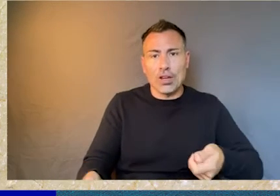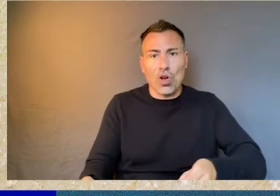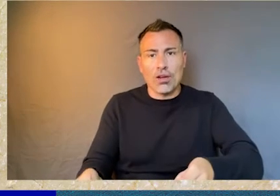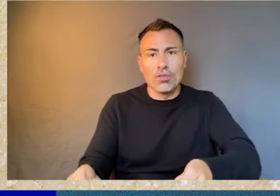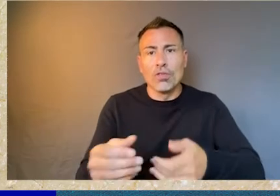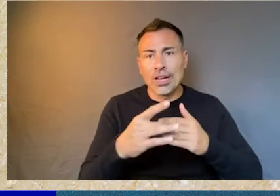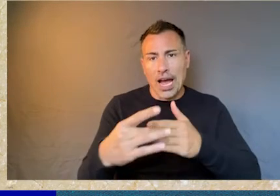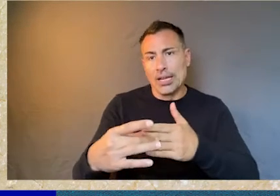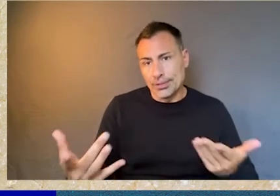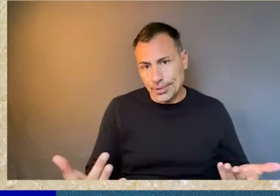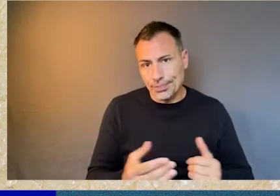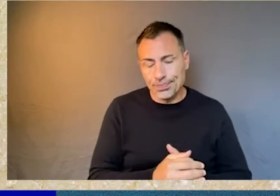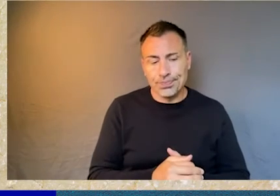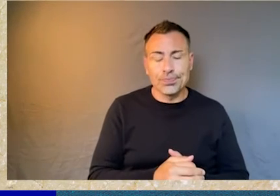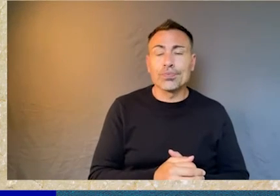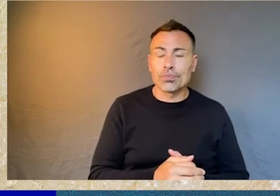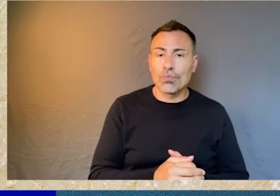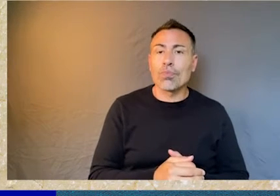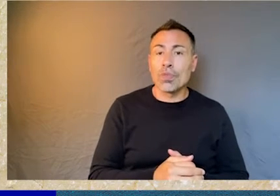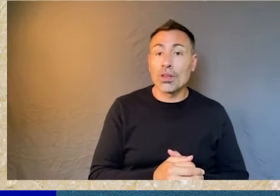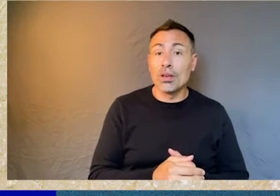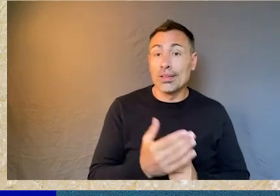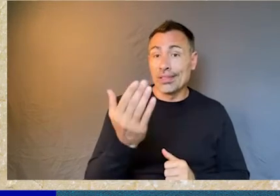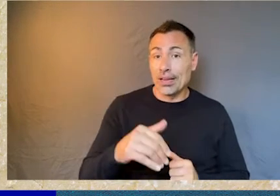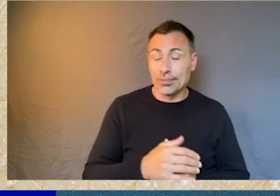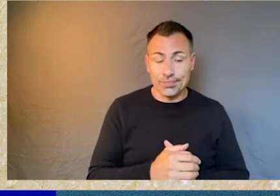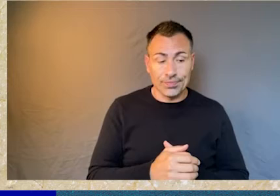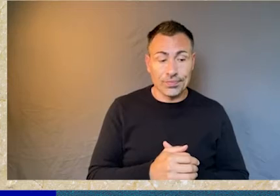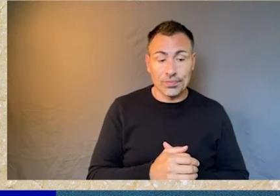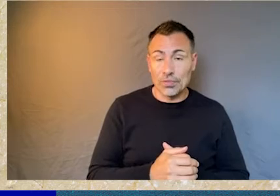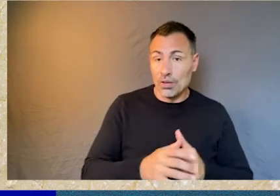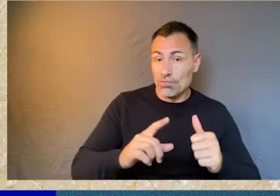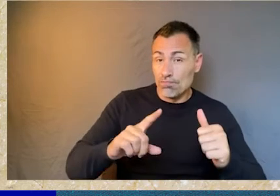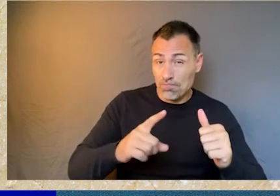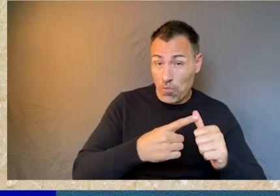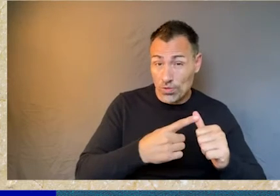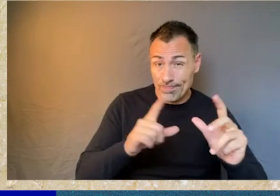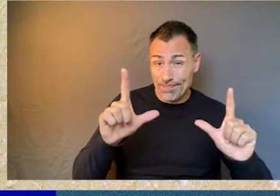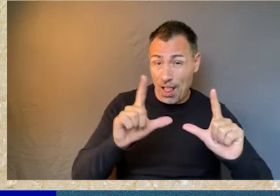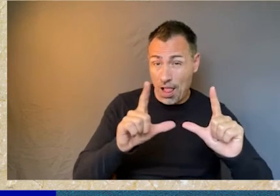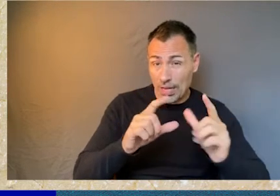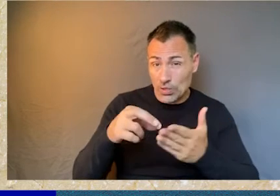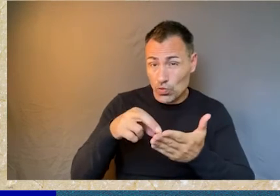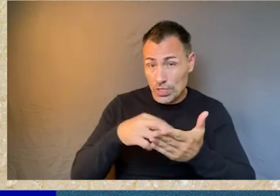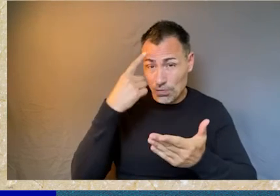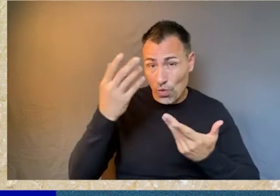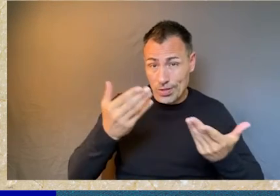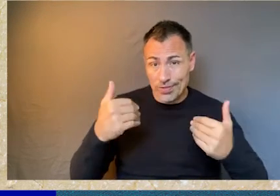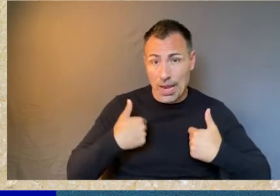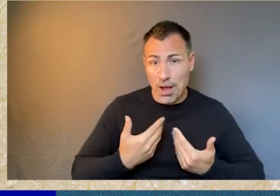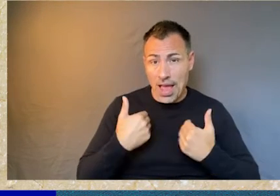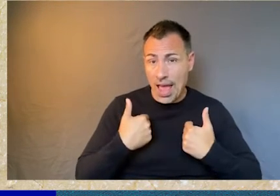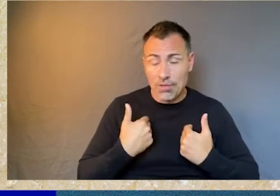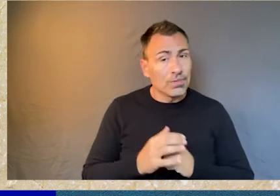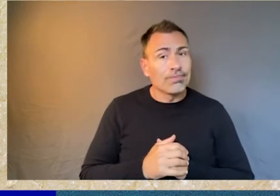What else should you know? First, there is no such thing as an official license or registry for a service animal. If someone